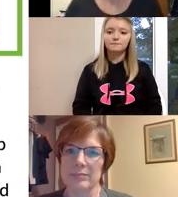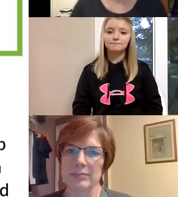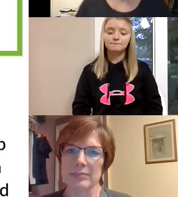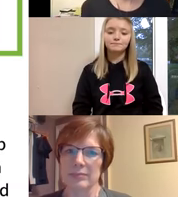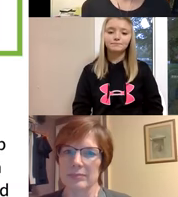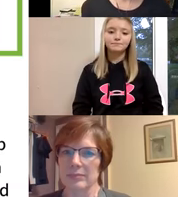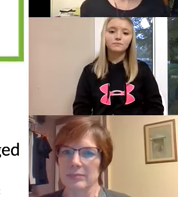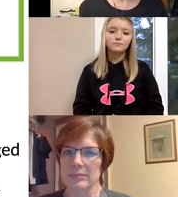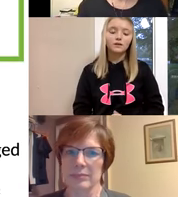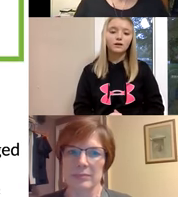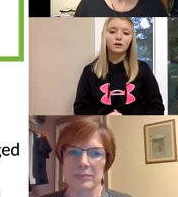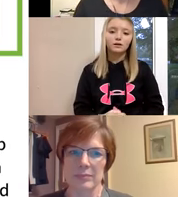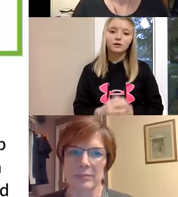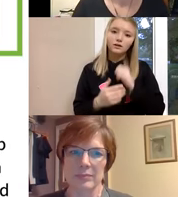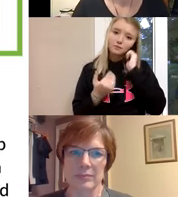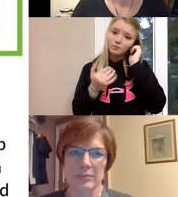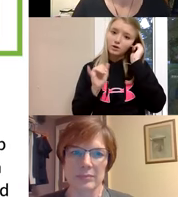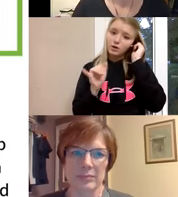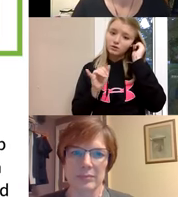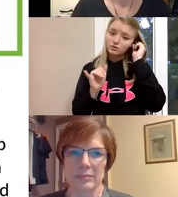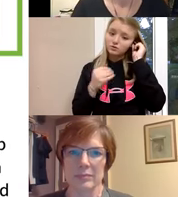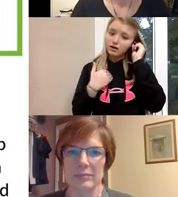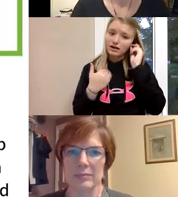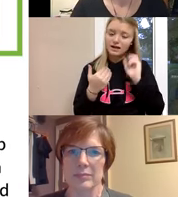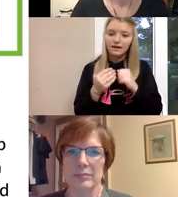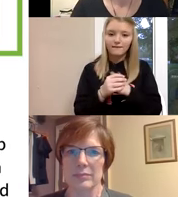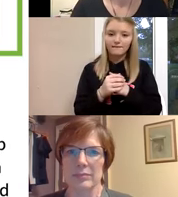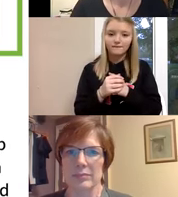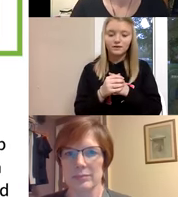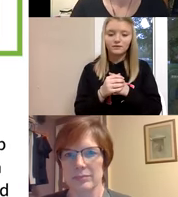So then we have, I think I did it too fast.